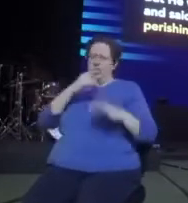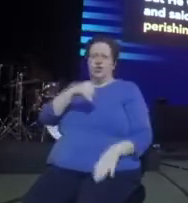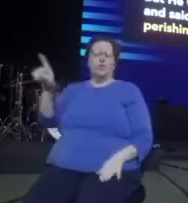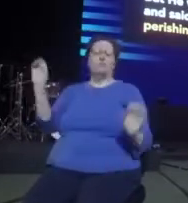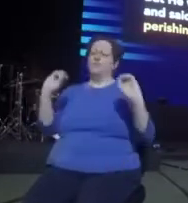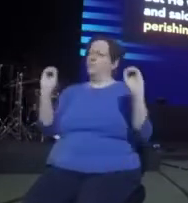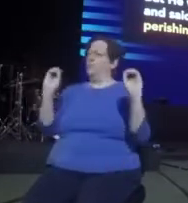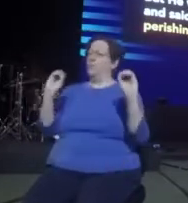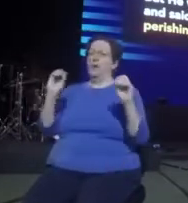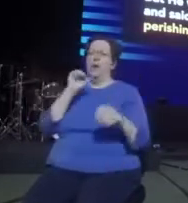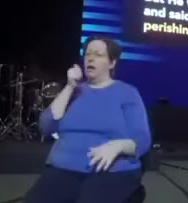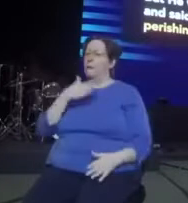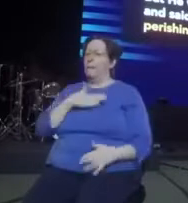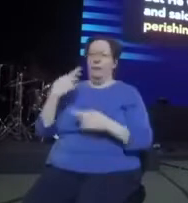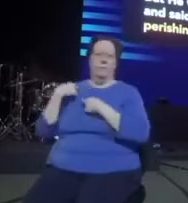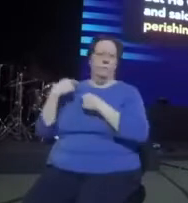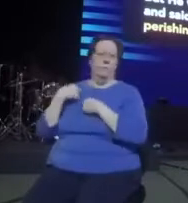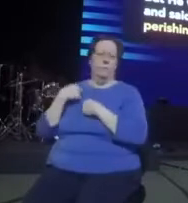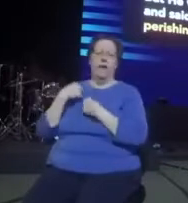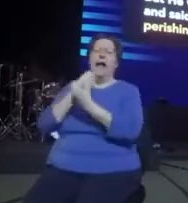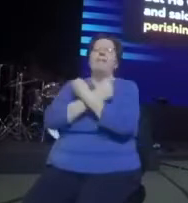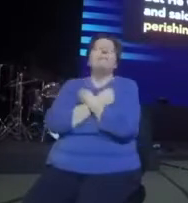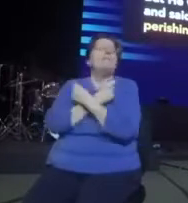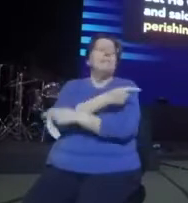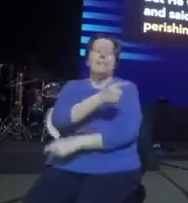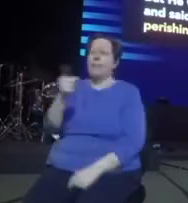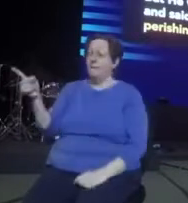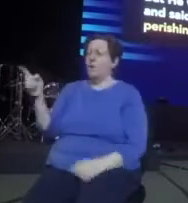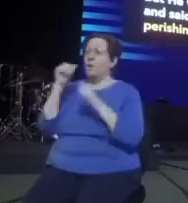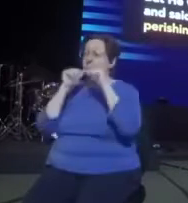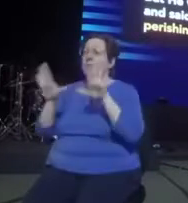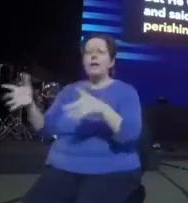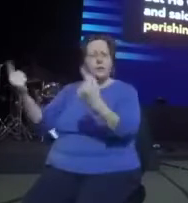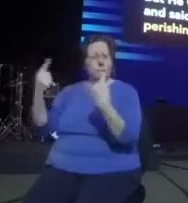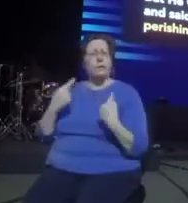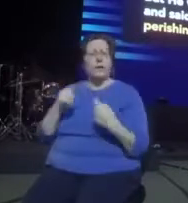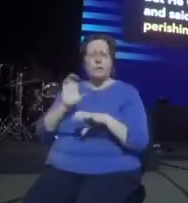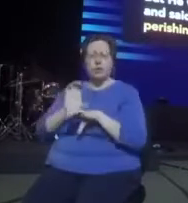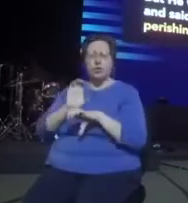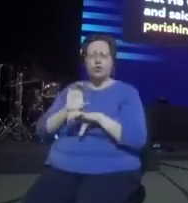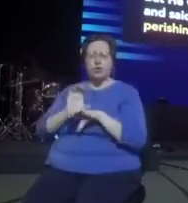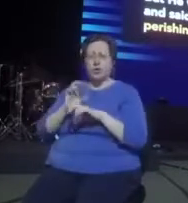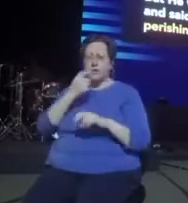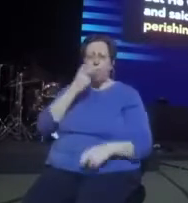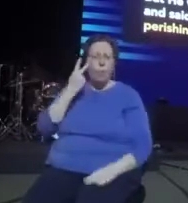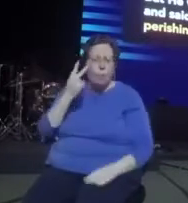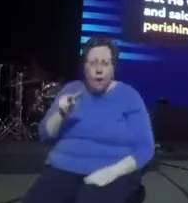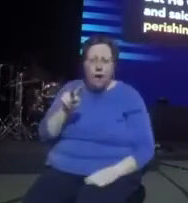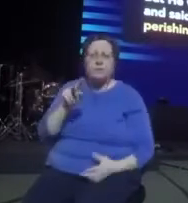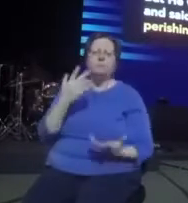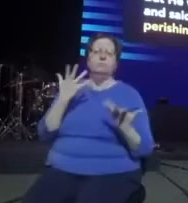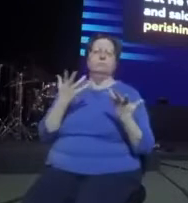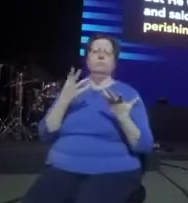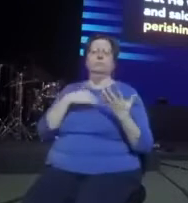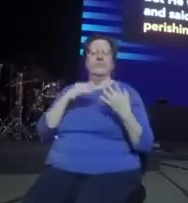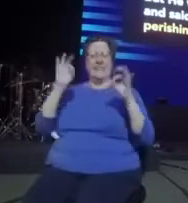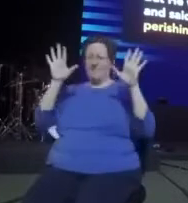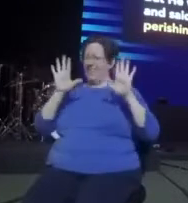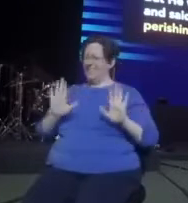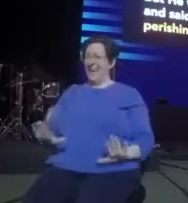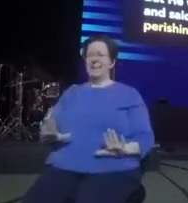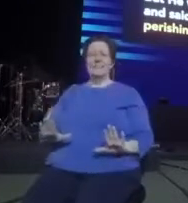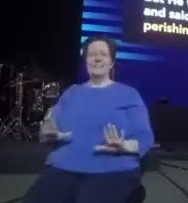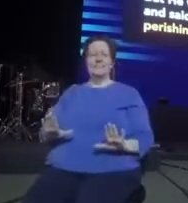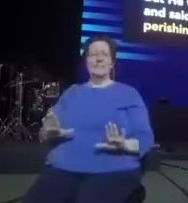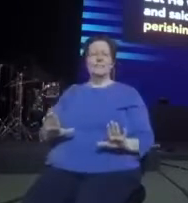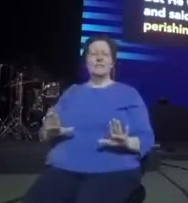criticize you or anything. I love you. Guy, God bless you for coming to church. God bless you for tuning in. I think it's fabulous that you've done that.